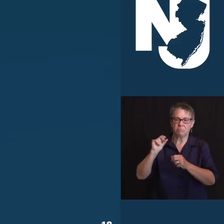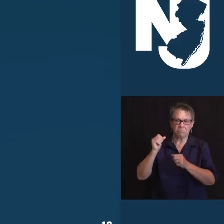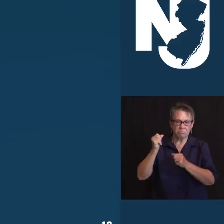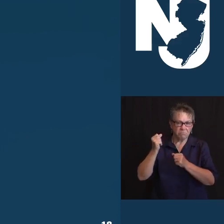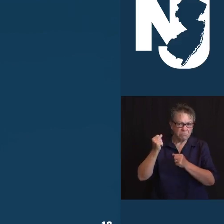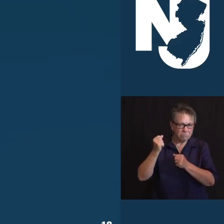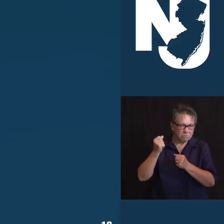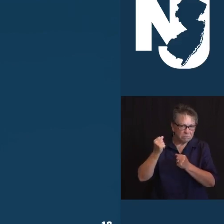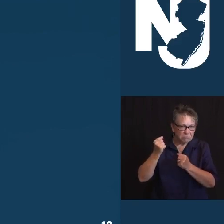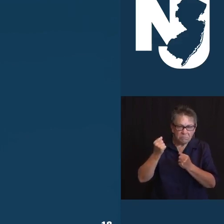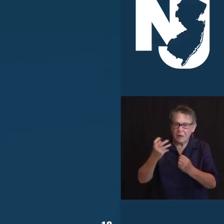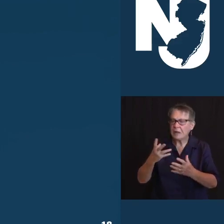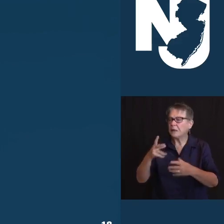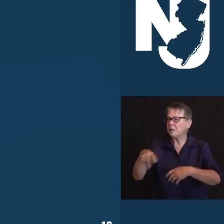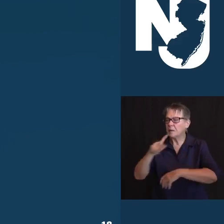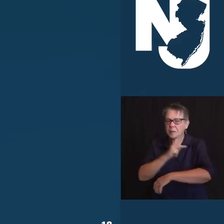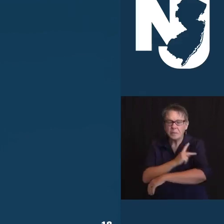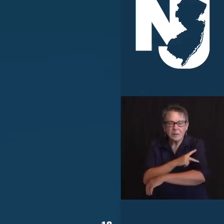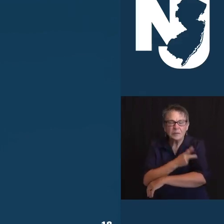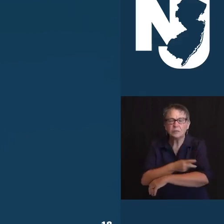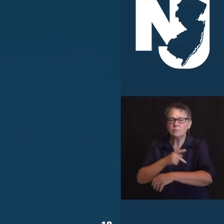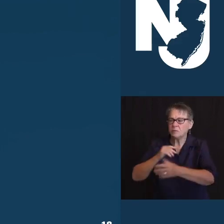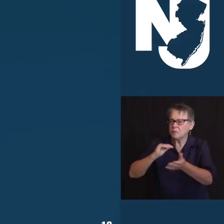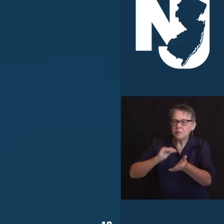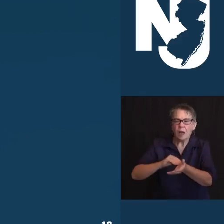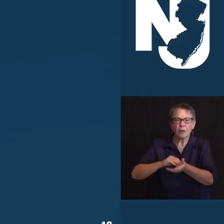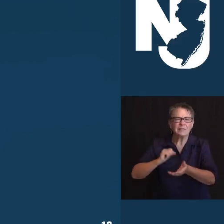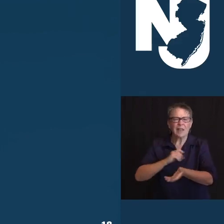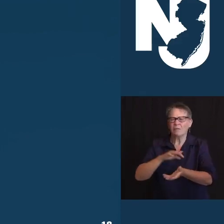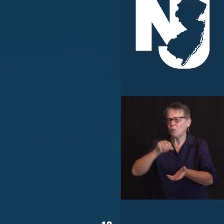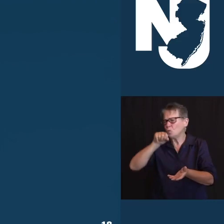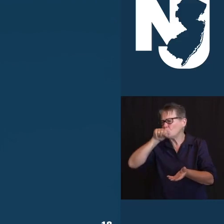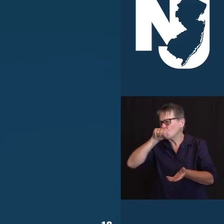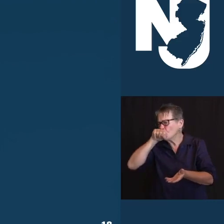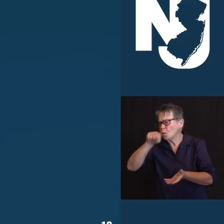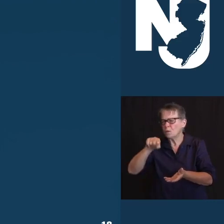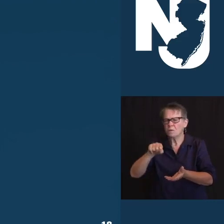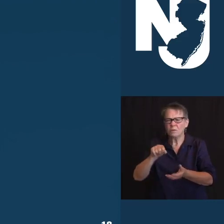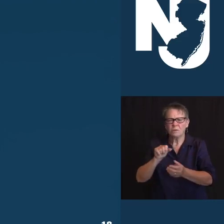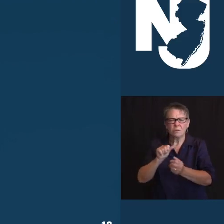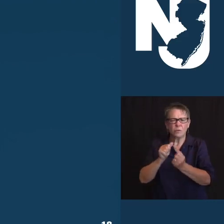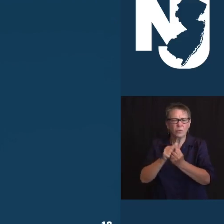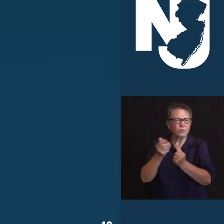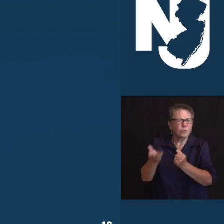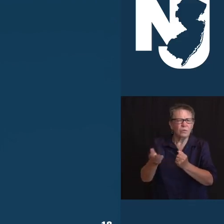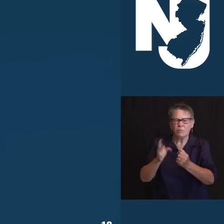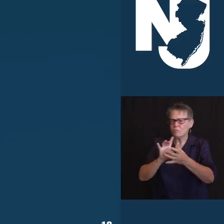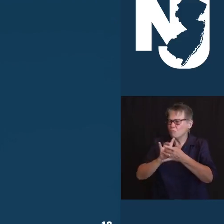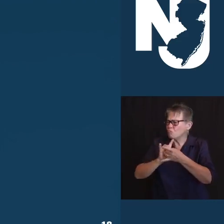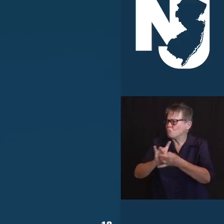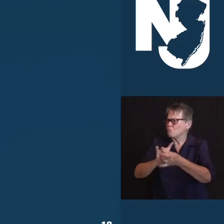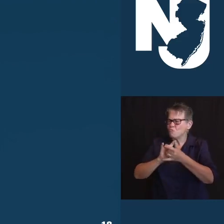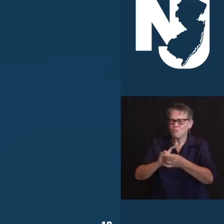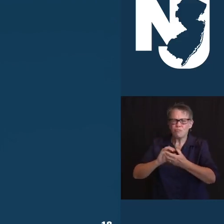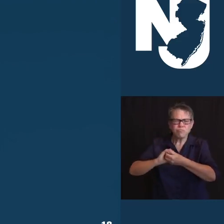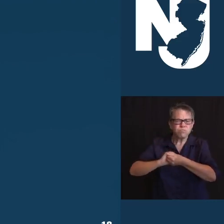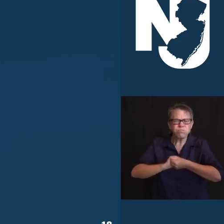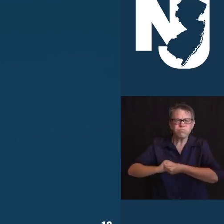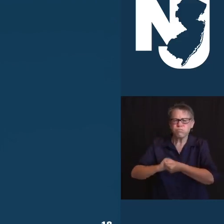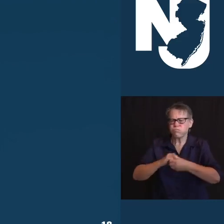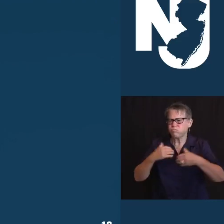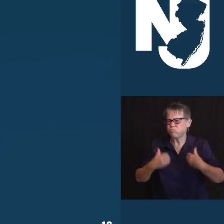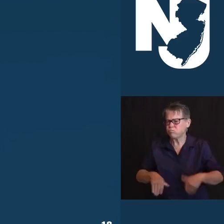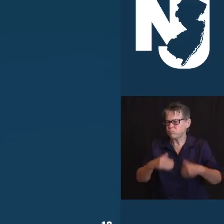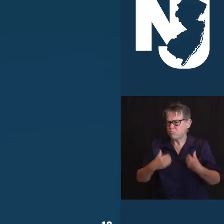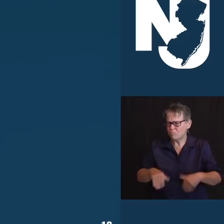treating everyone as if they were his family. Even after his own positive test for COVID-19, he kept working